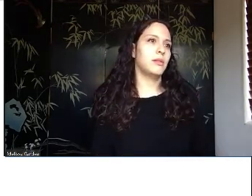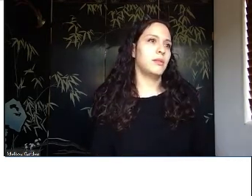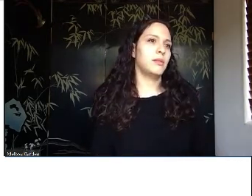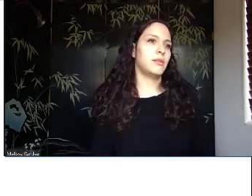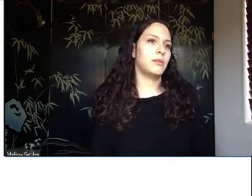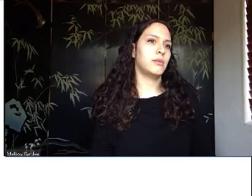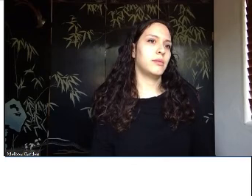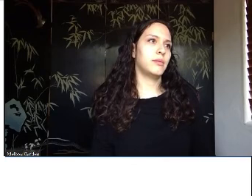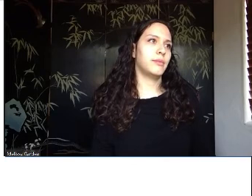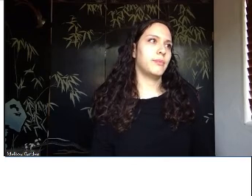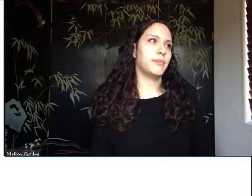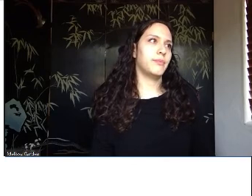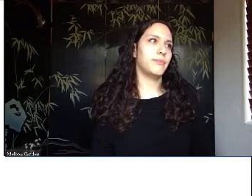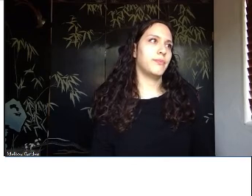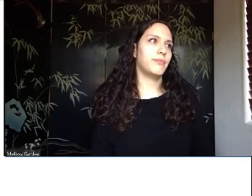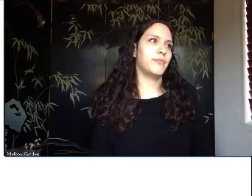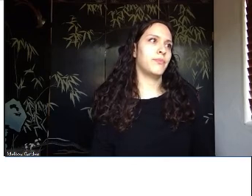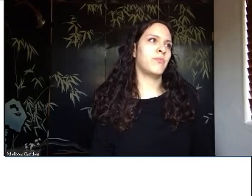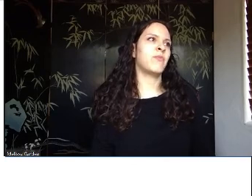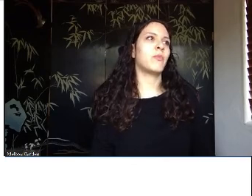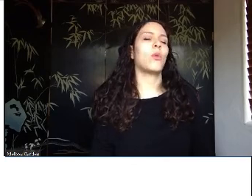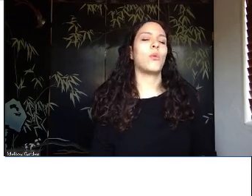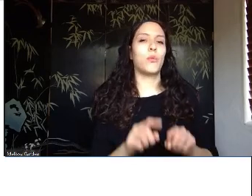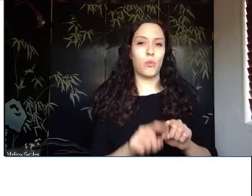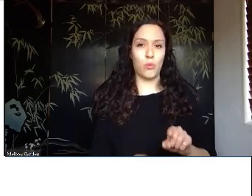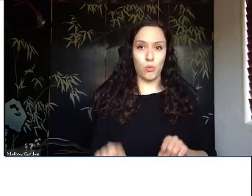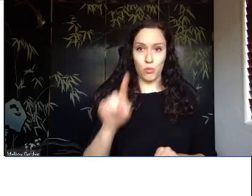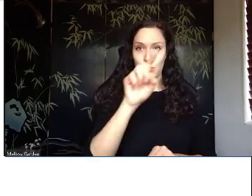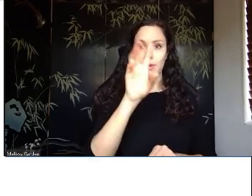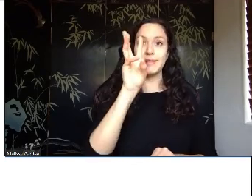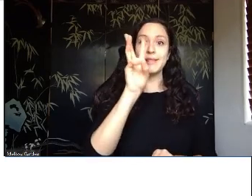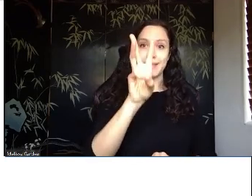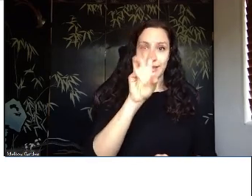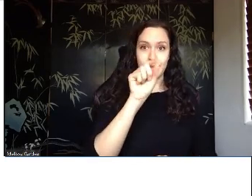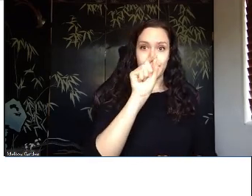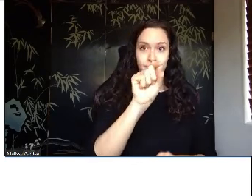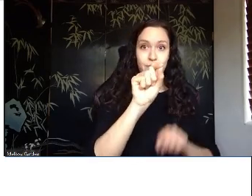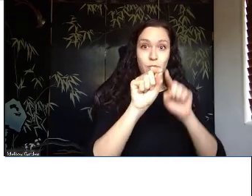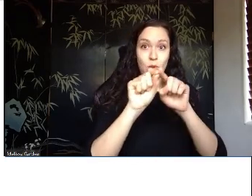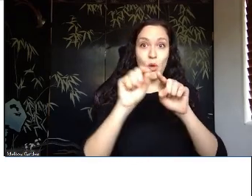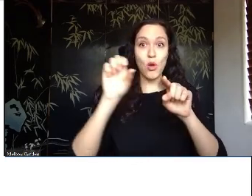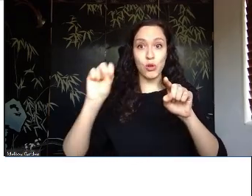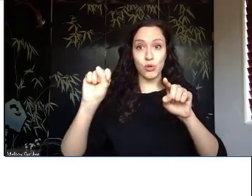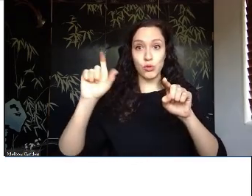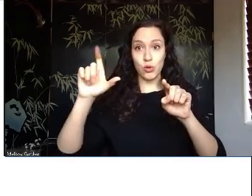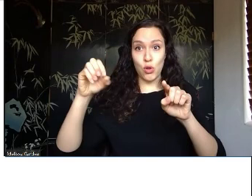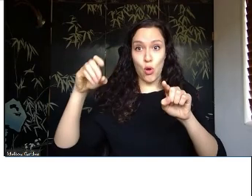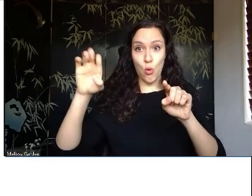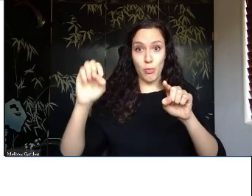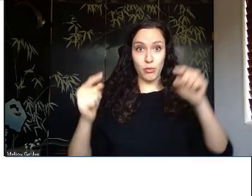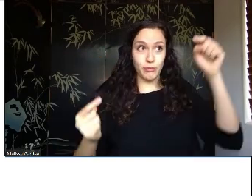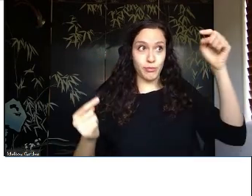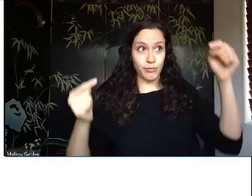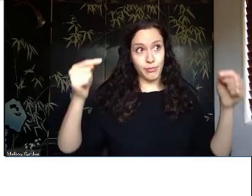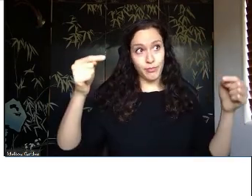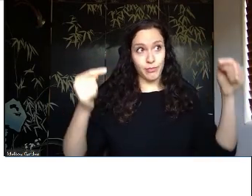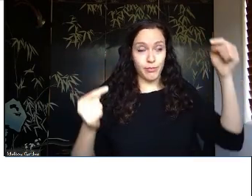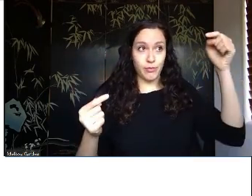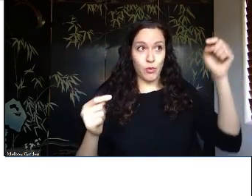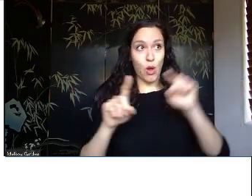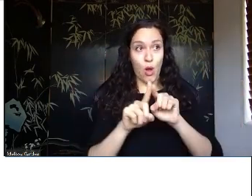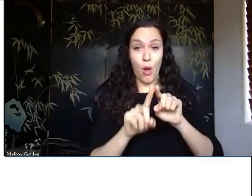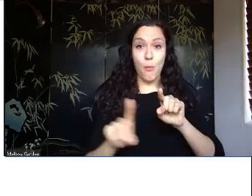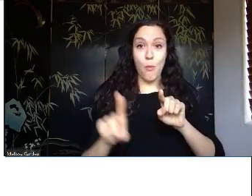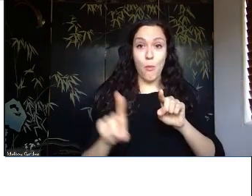Okay, so we're going to go up to 6. And our slope is 1 over negative 2. So I'm going to go